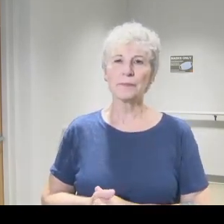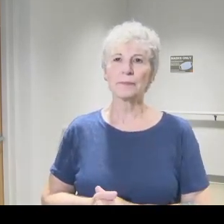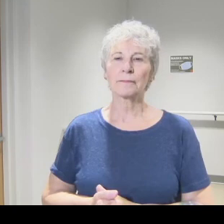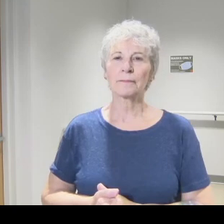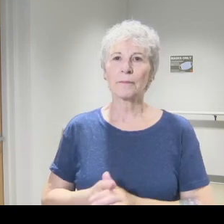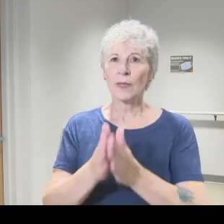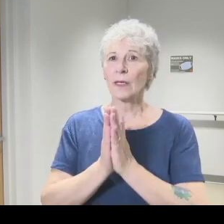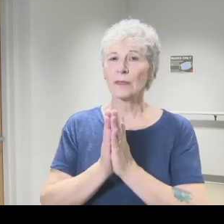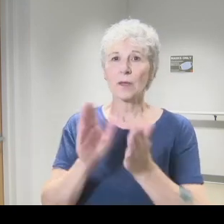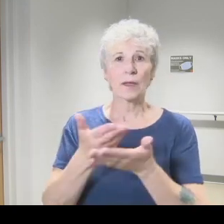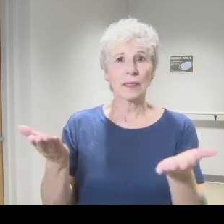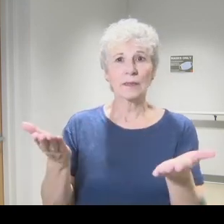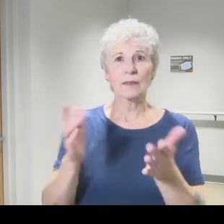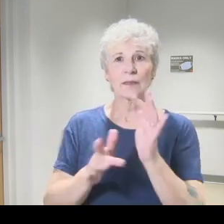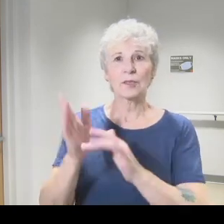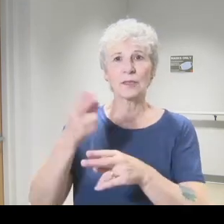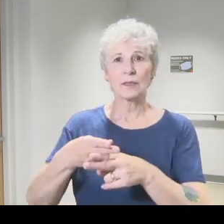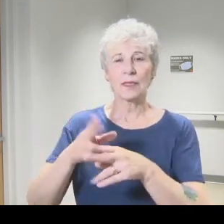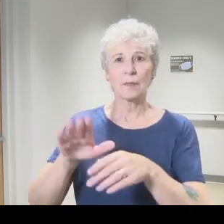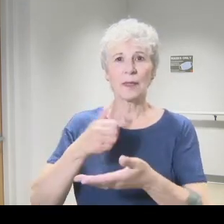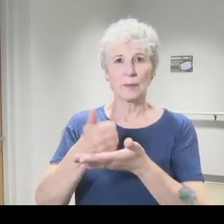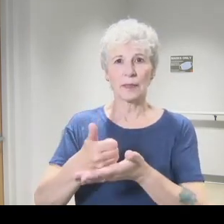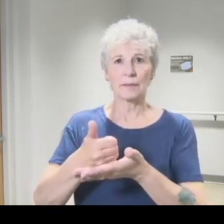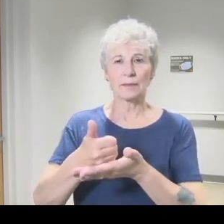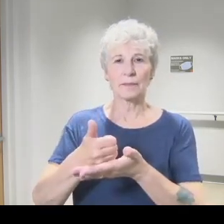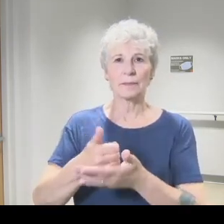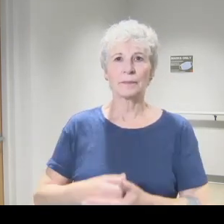We ask all this in Jesus' name, amen. Amen.